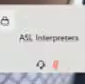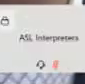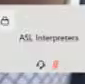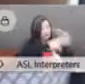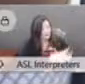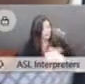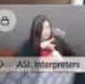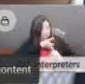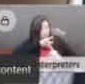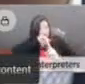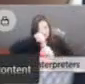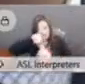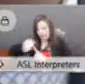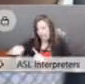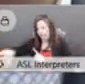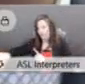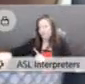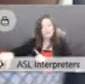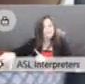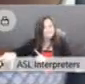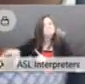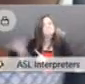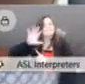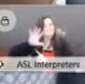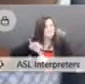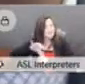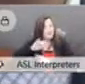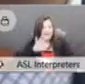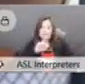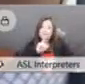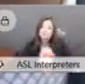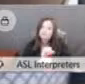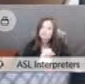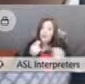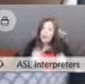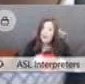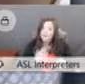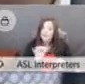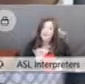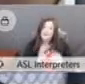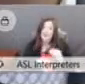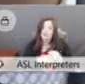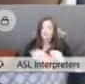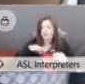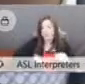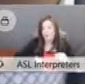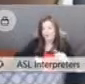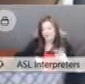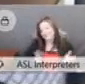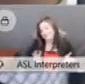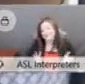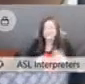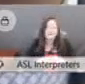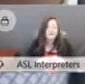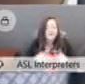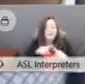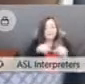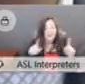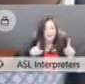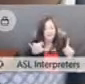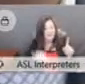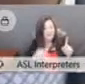acquiring the infection or transmitting it, that will be kind of the icing on the cake. But that's the reason that we still